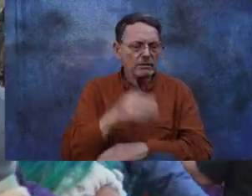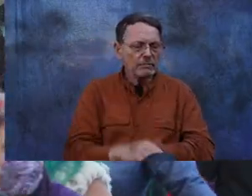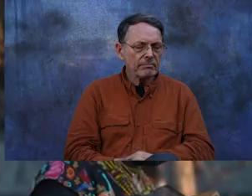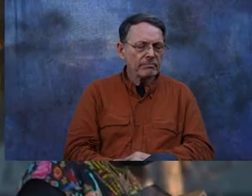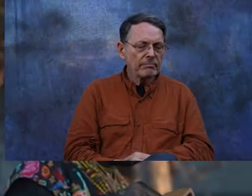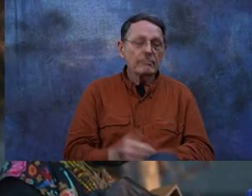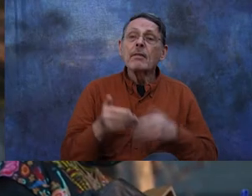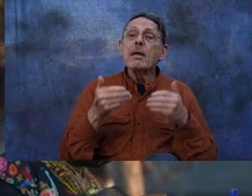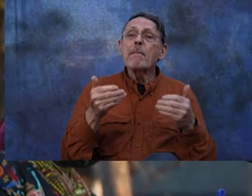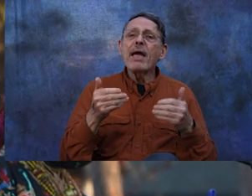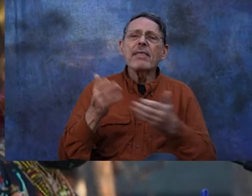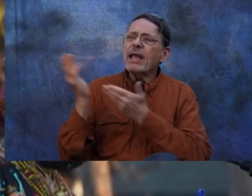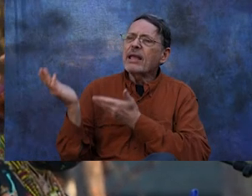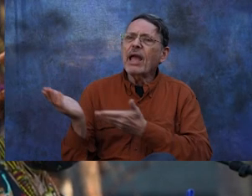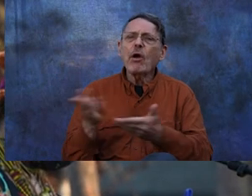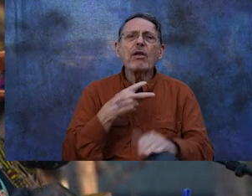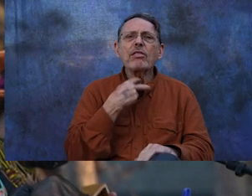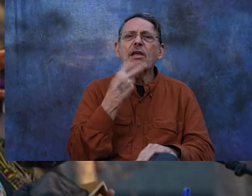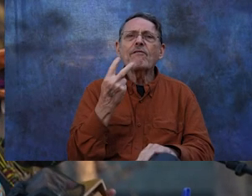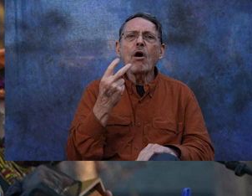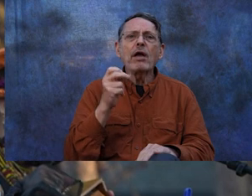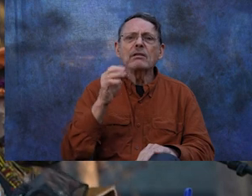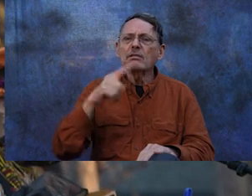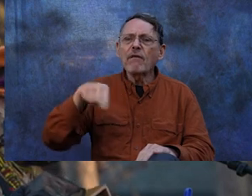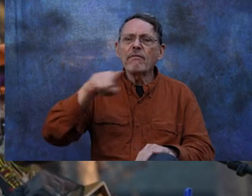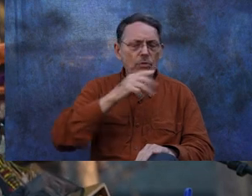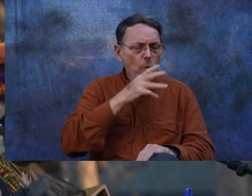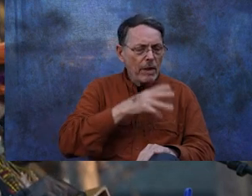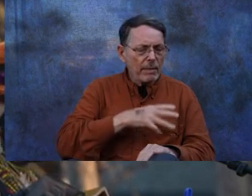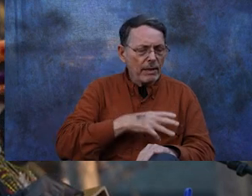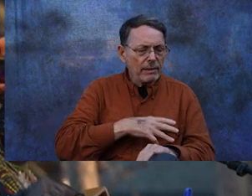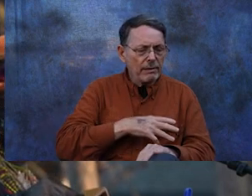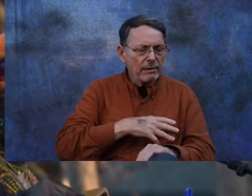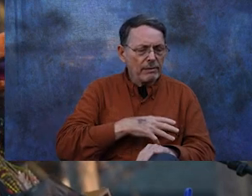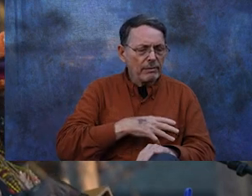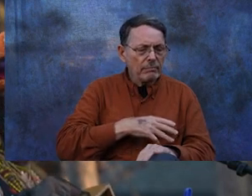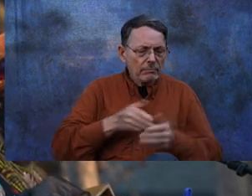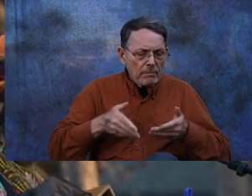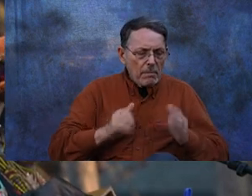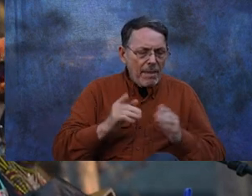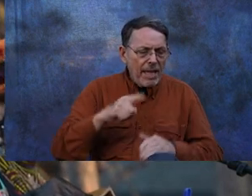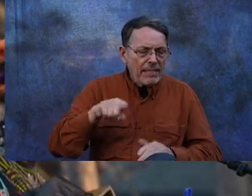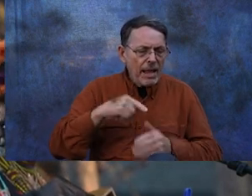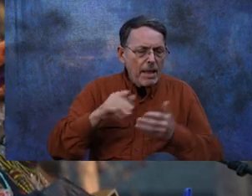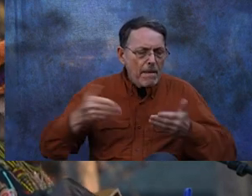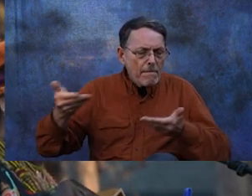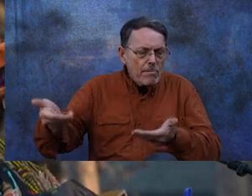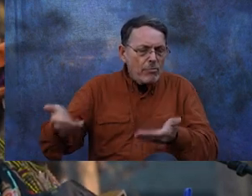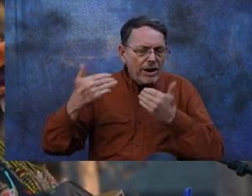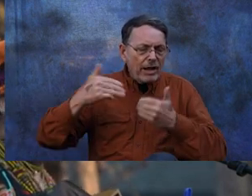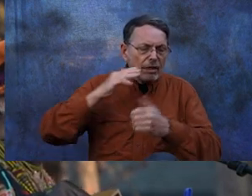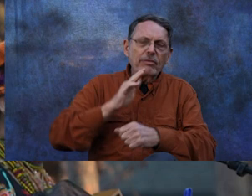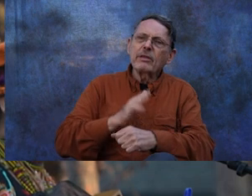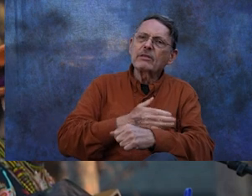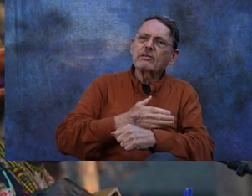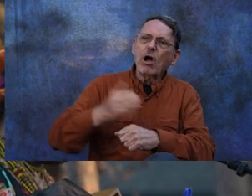forests. May they carry the voices of women. May they bring the